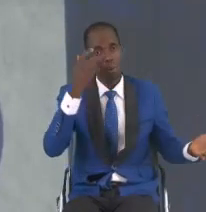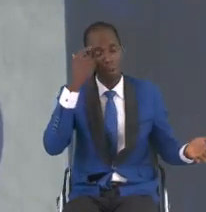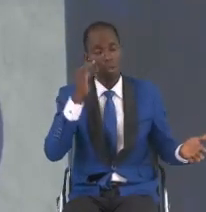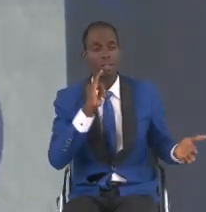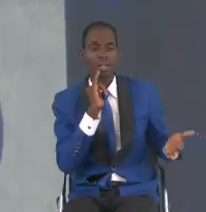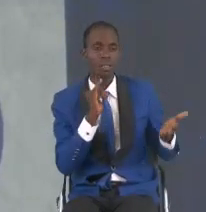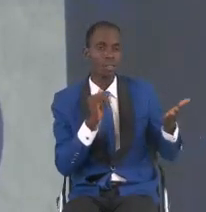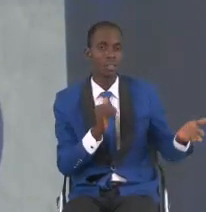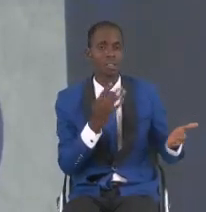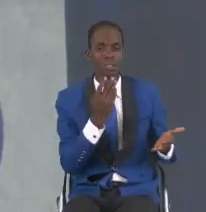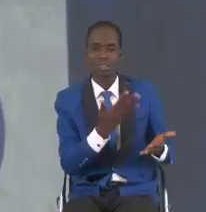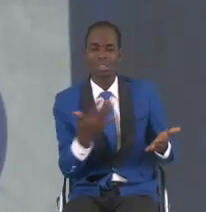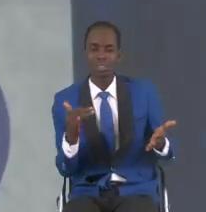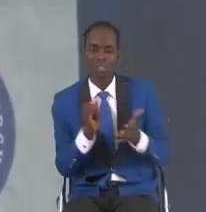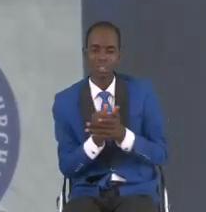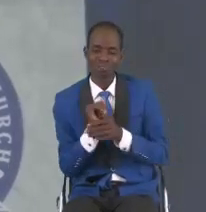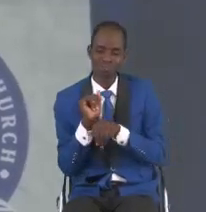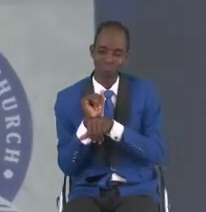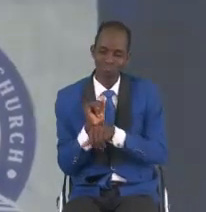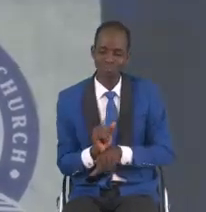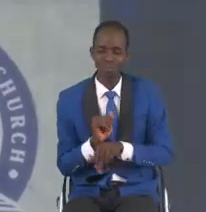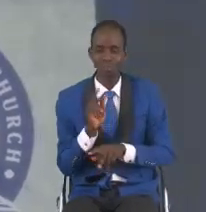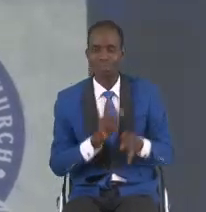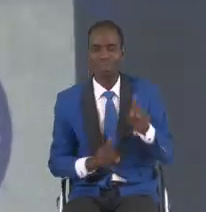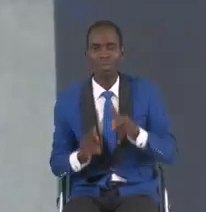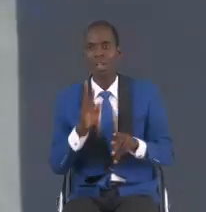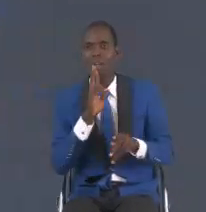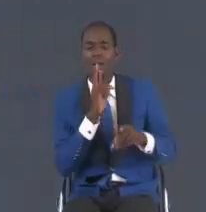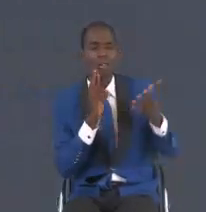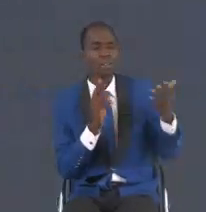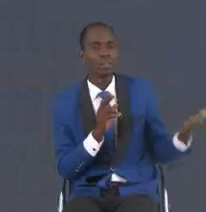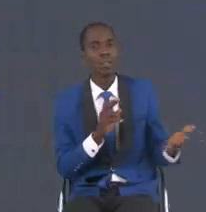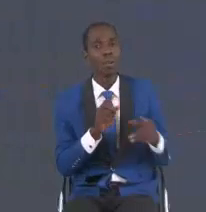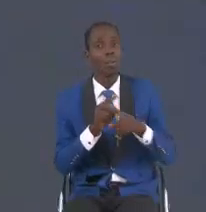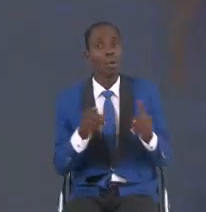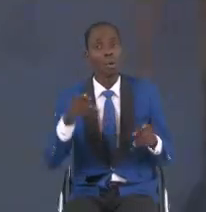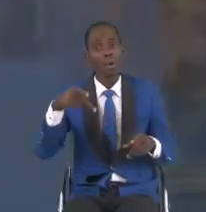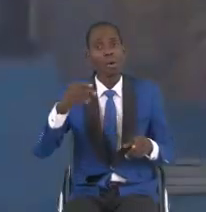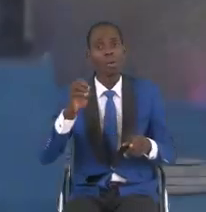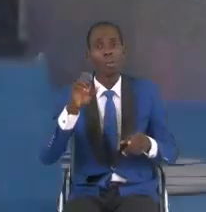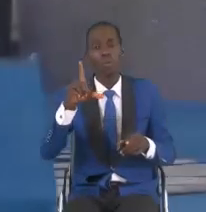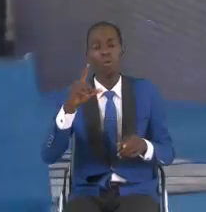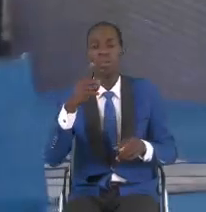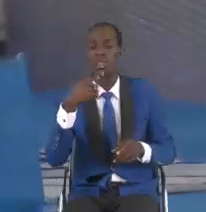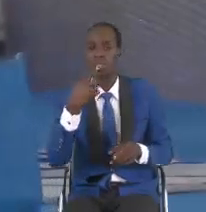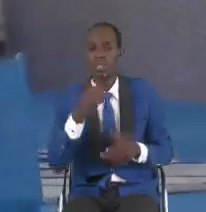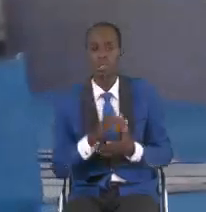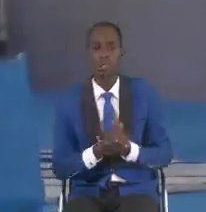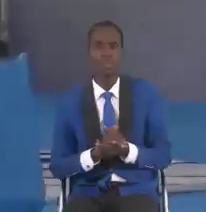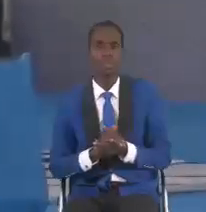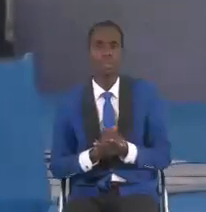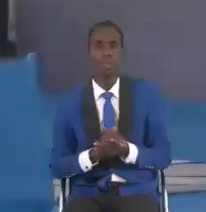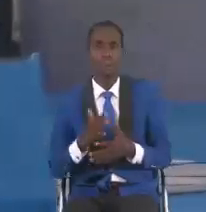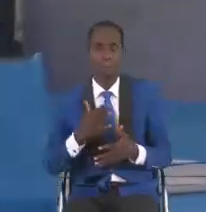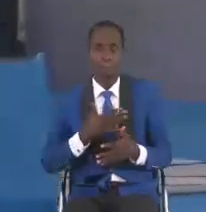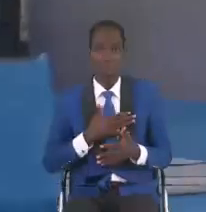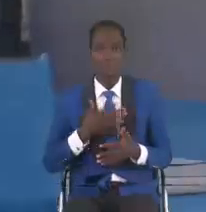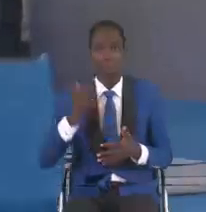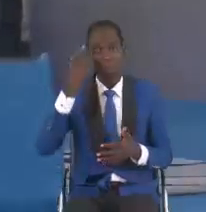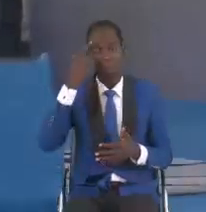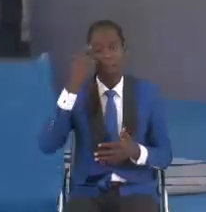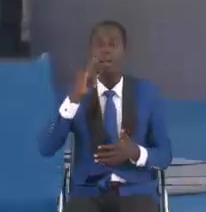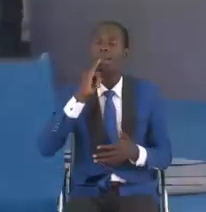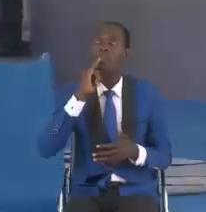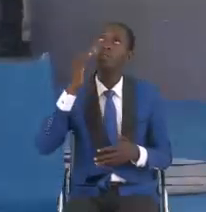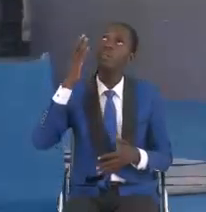that tie people down, they're there. But Paul the Apostle, he said, my mind is over there,